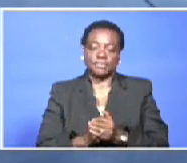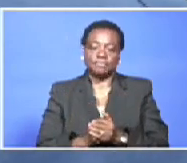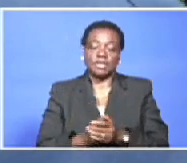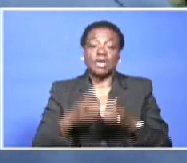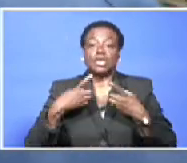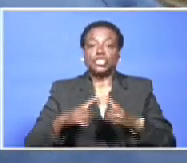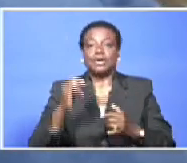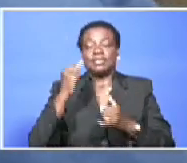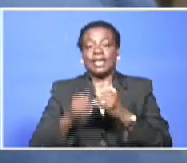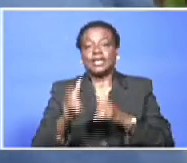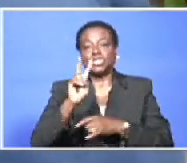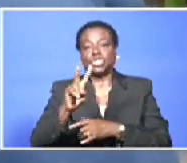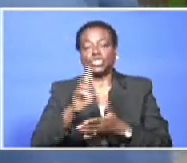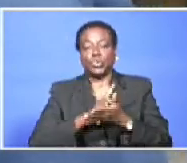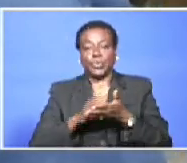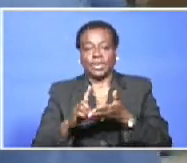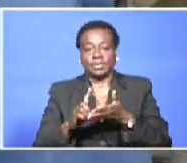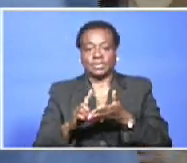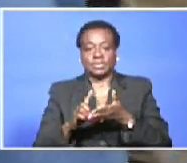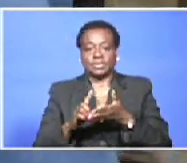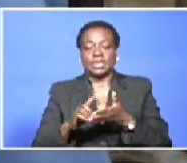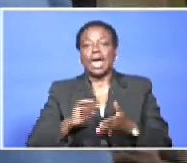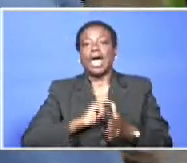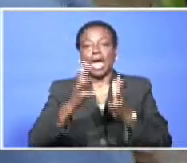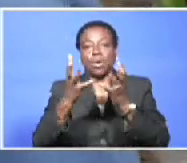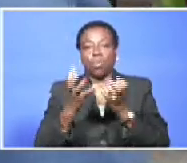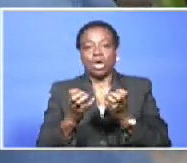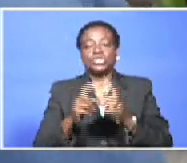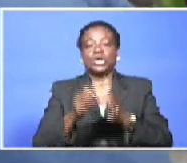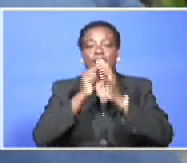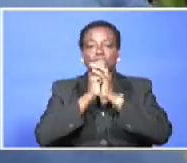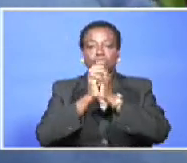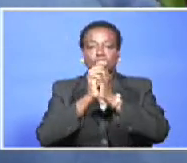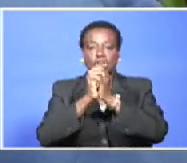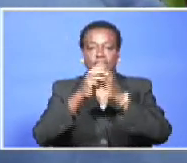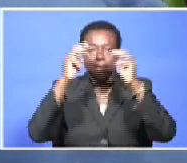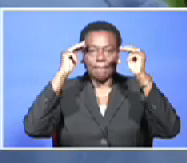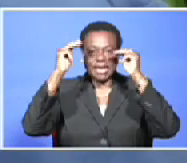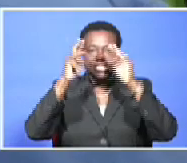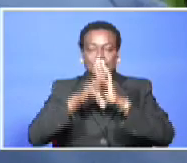Last 2 weeks, but I'd like to congratulate the management and the board